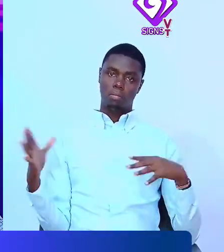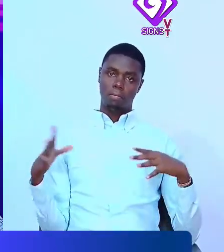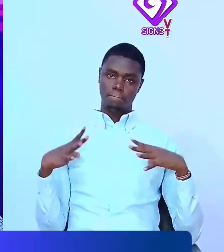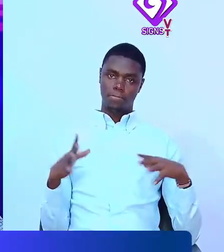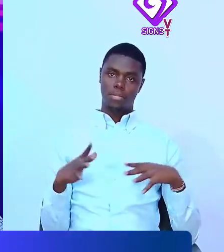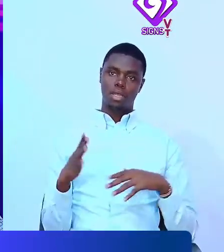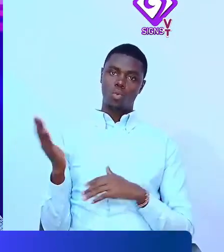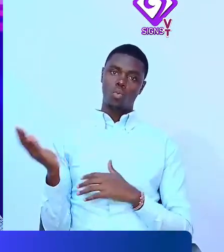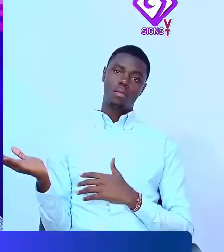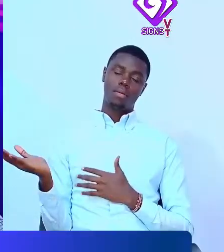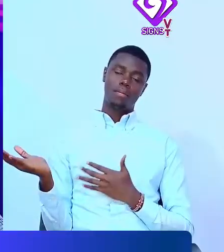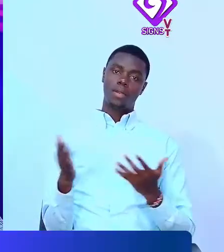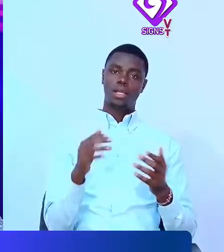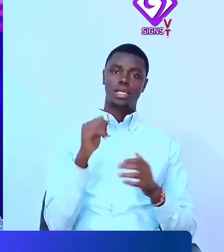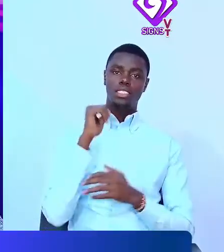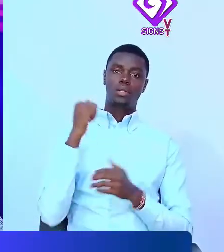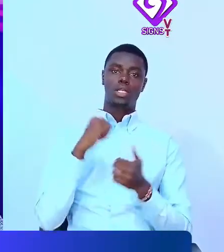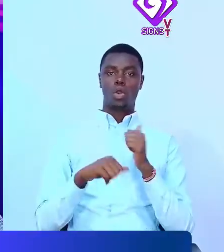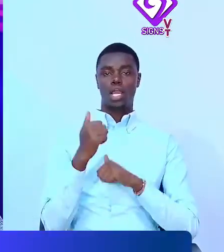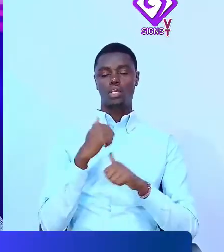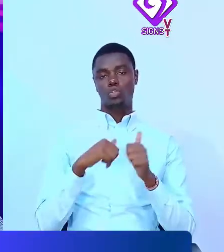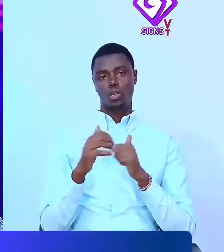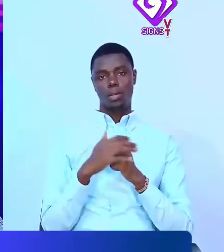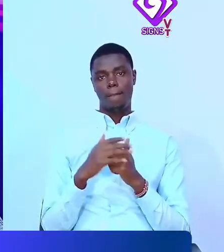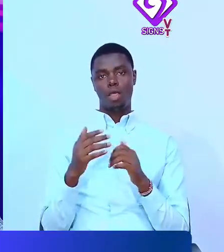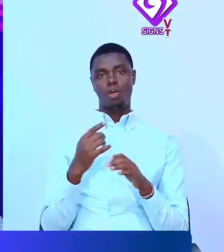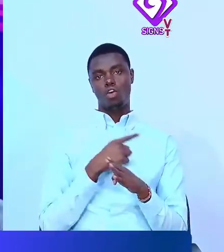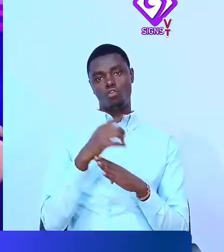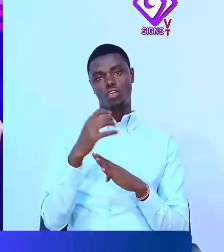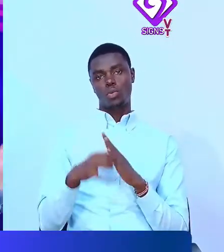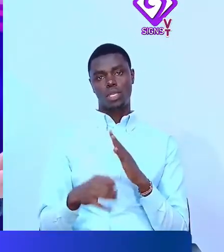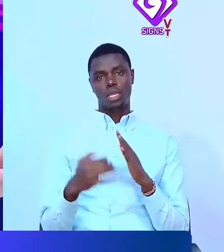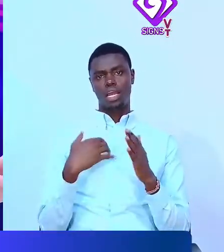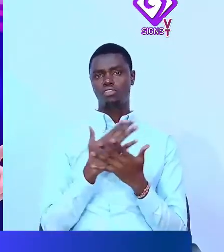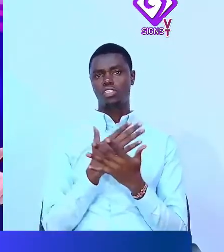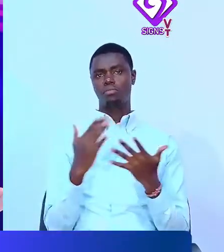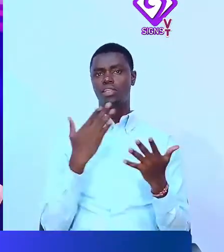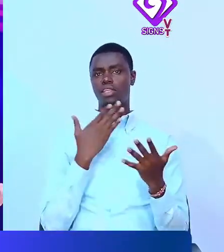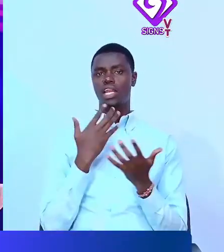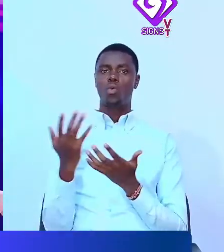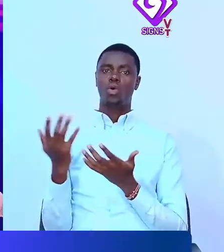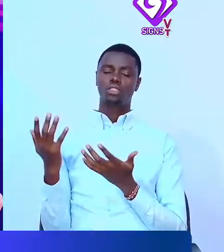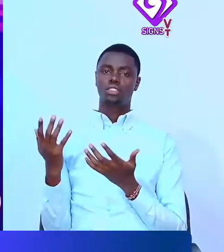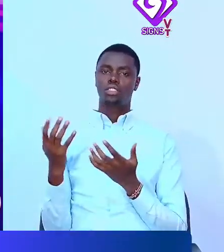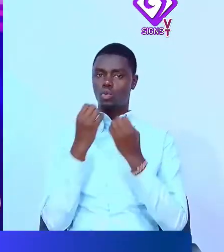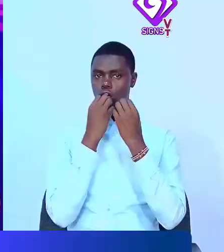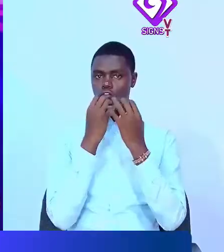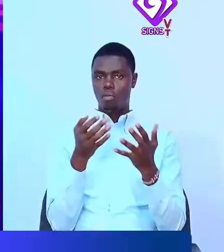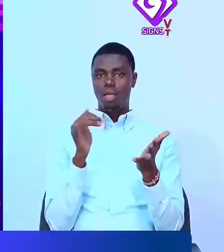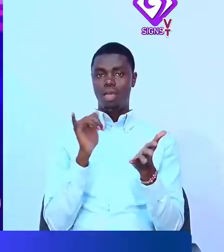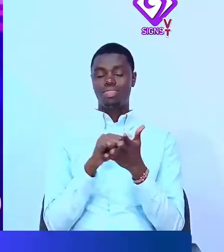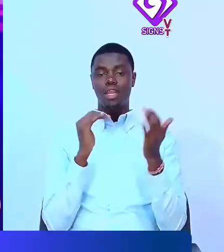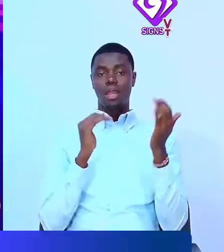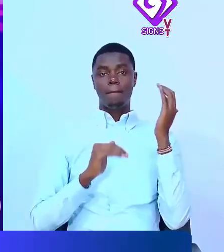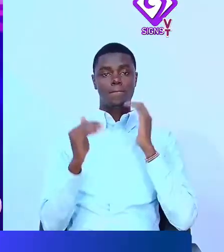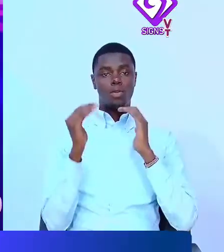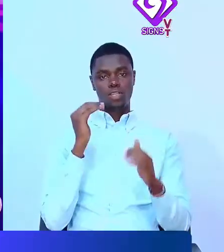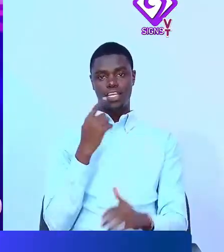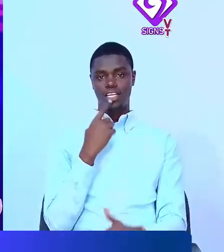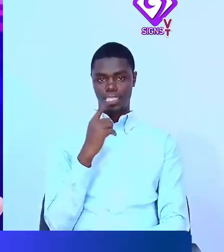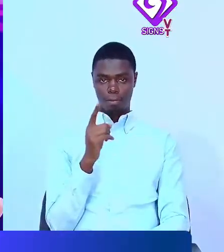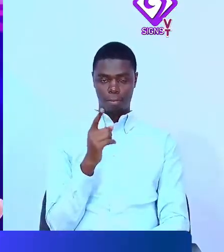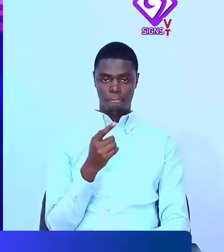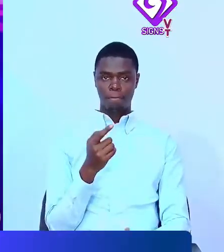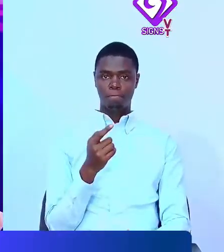back with some of the political action over the weekend. But there is something that I want to bring attention to that Prof mentioned,